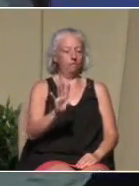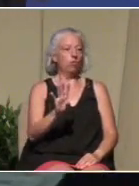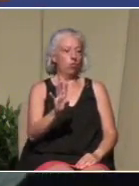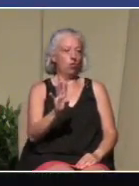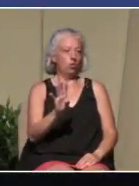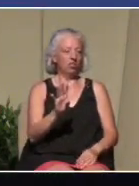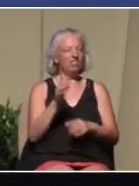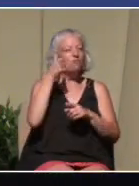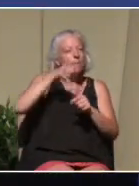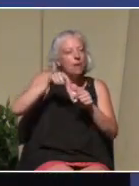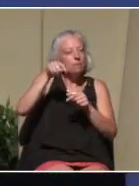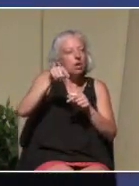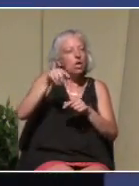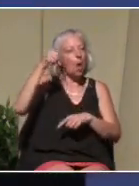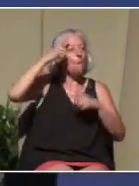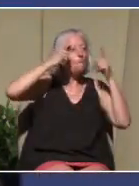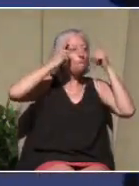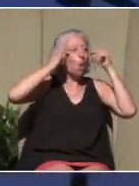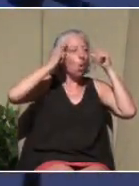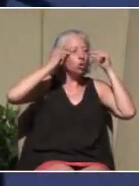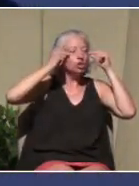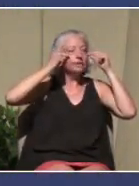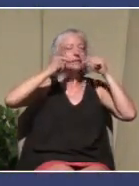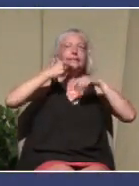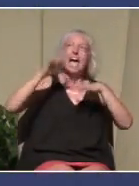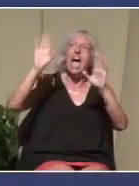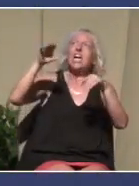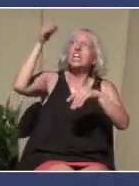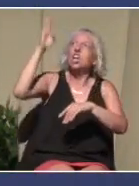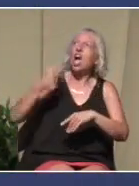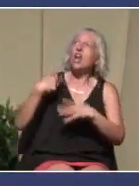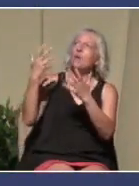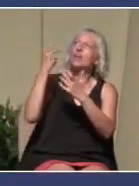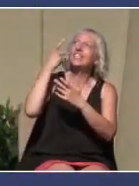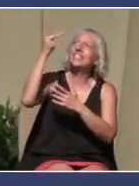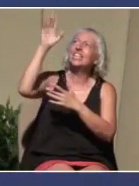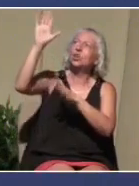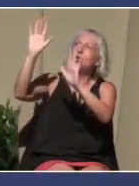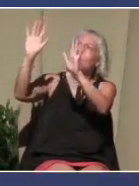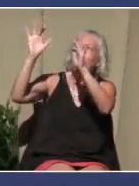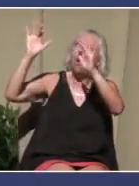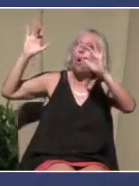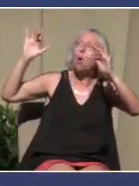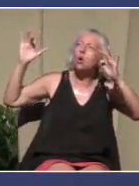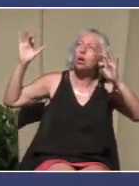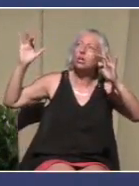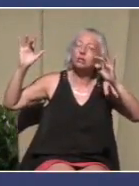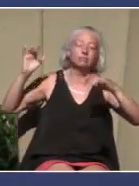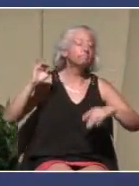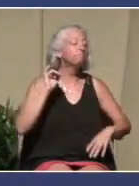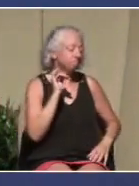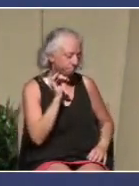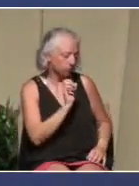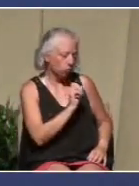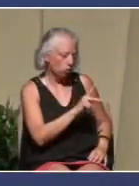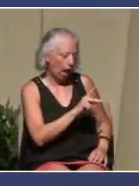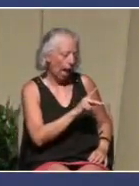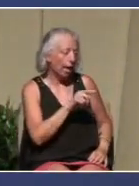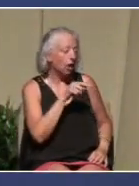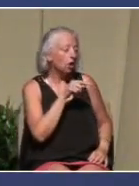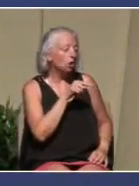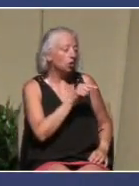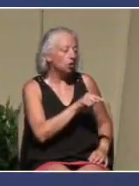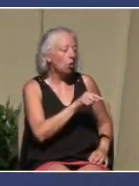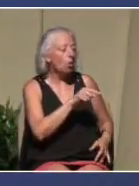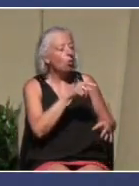34, Moses has said to God, God, I want to see your glory. And God has said, okay, I'm going to hide you in the cleft